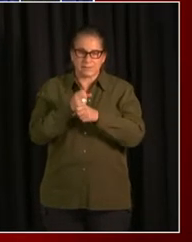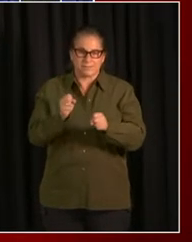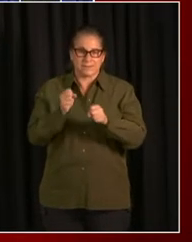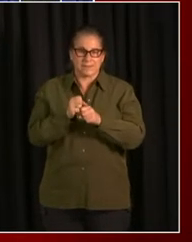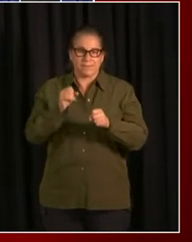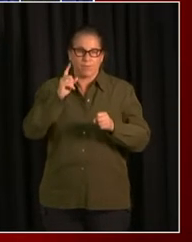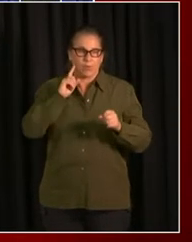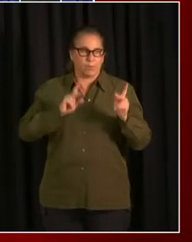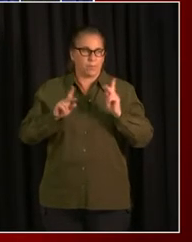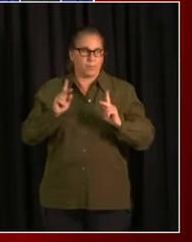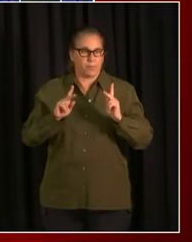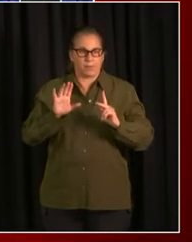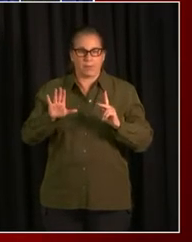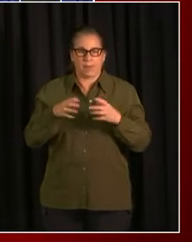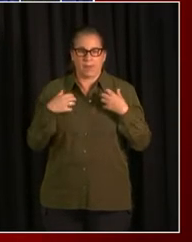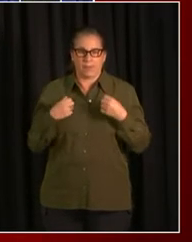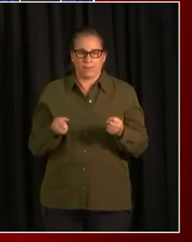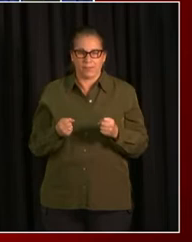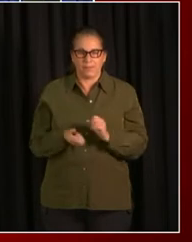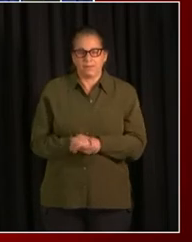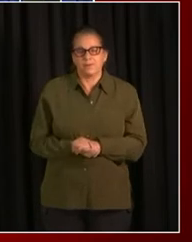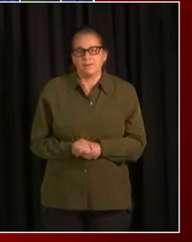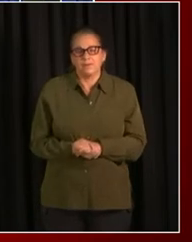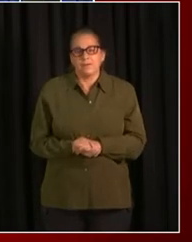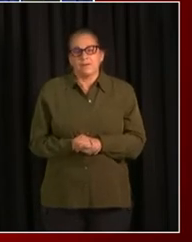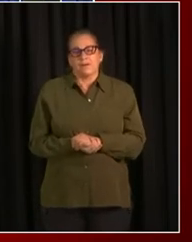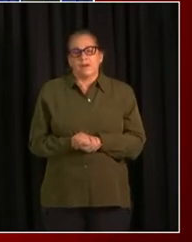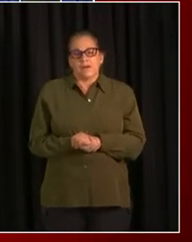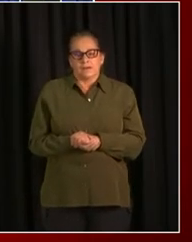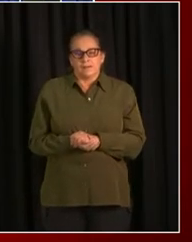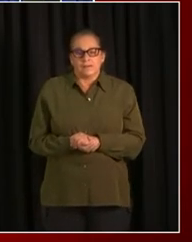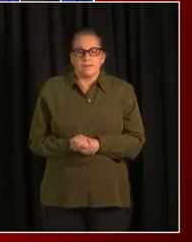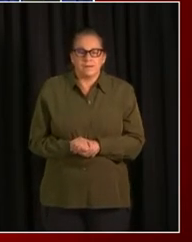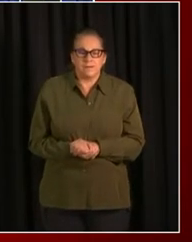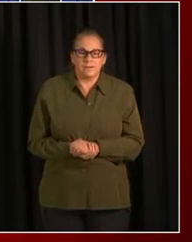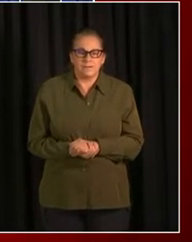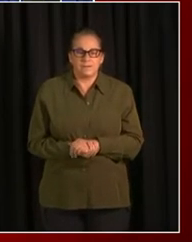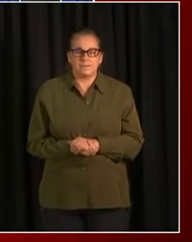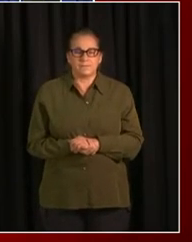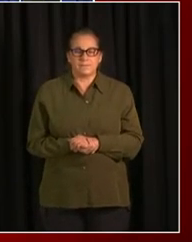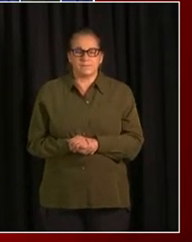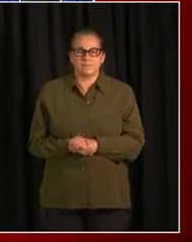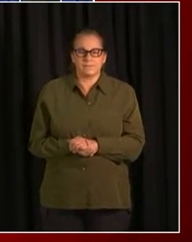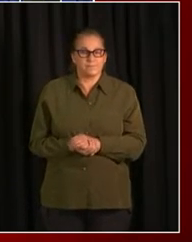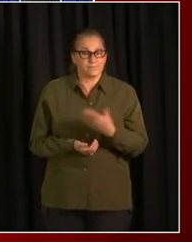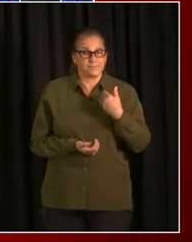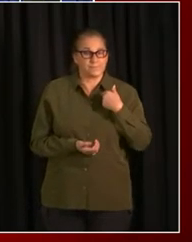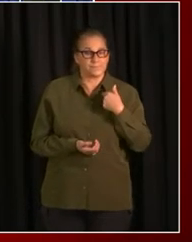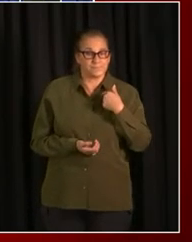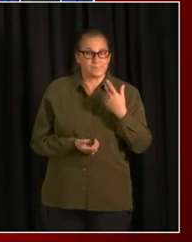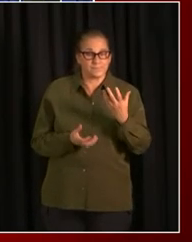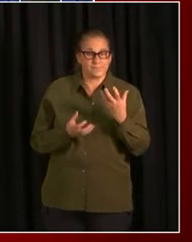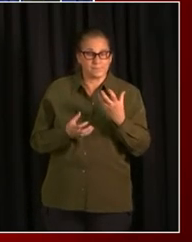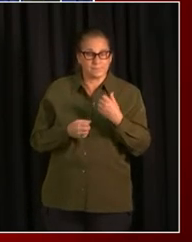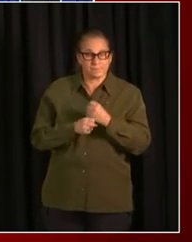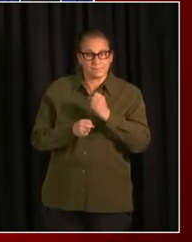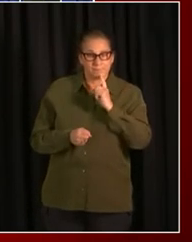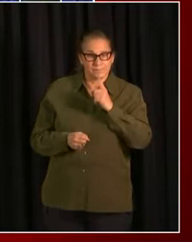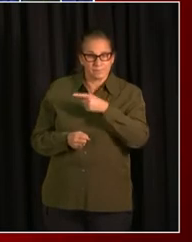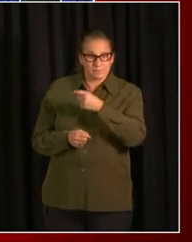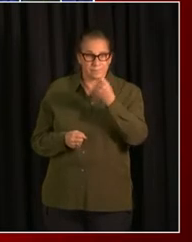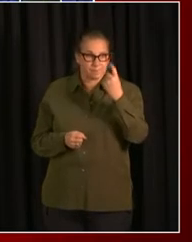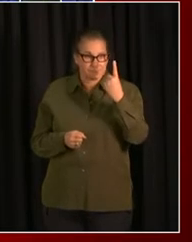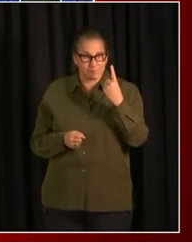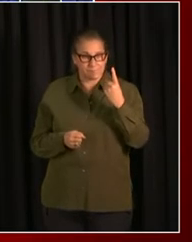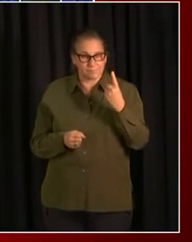building that will provide some definition about how many we can have in there at one point in time, given